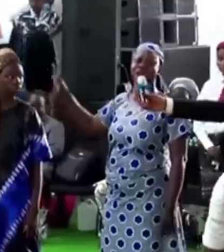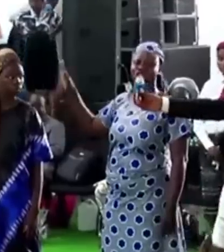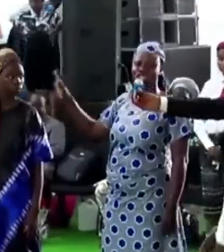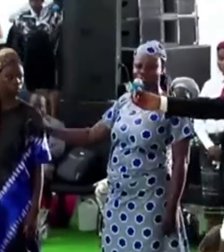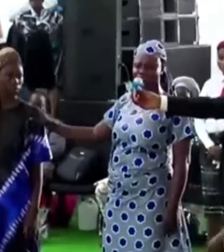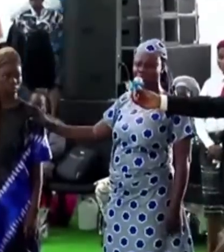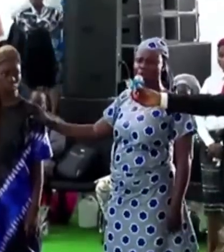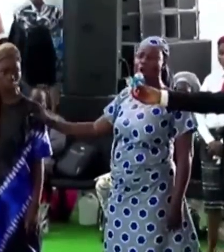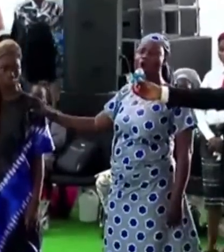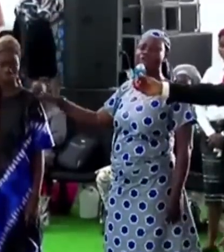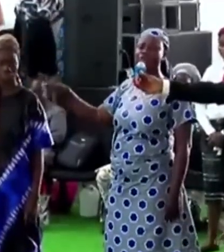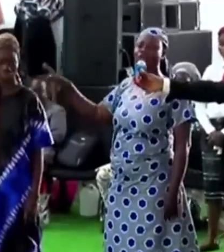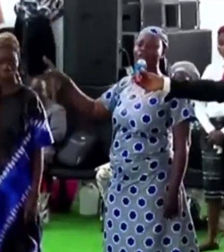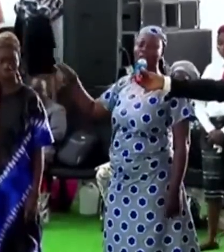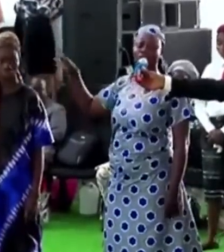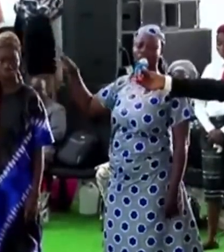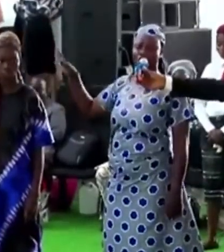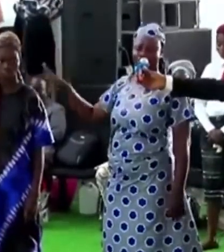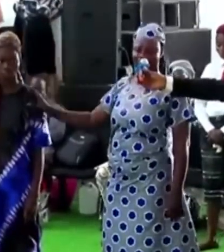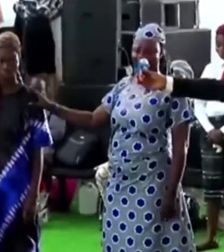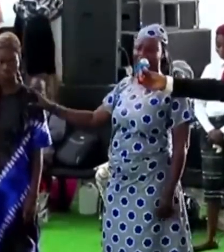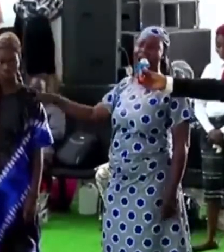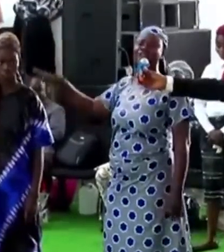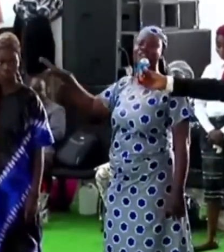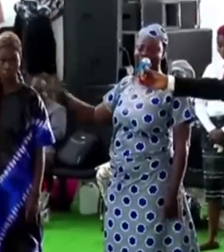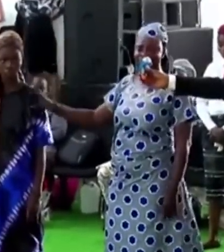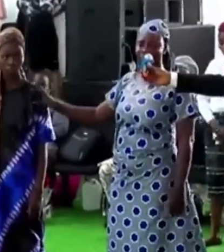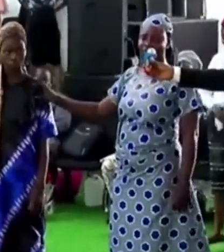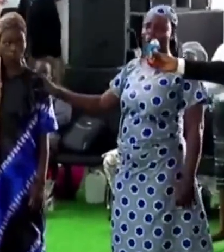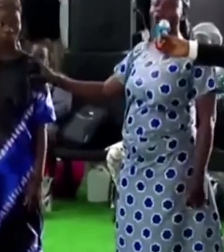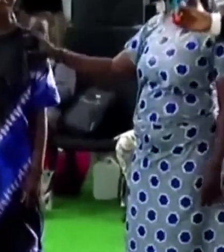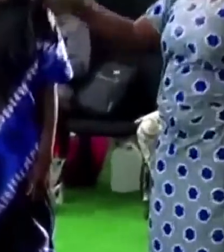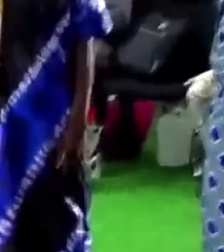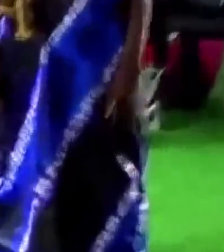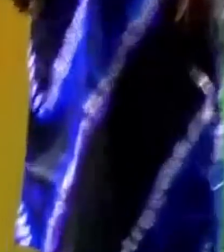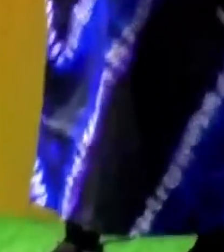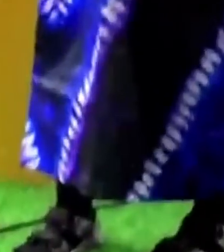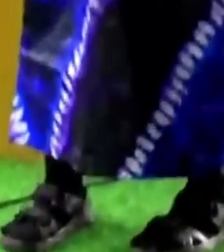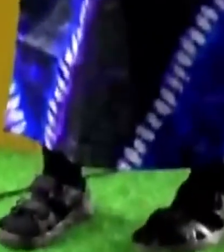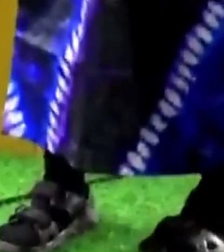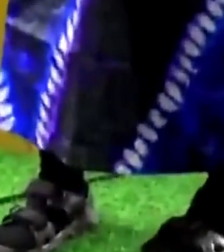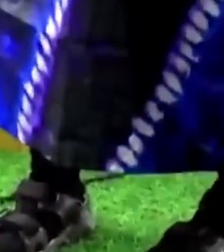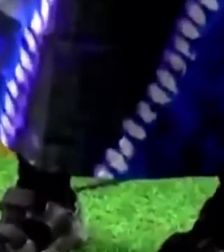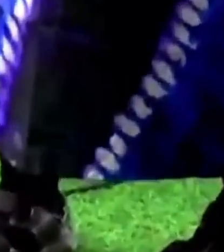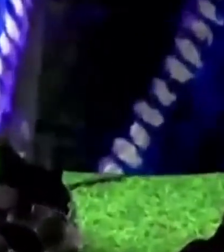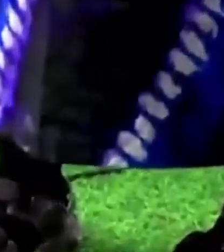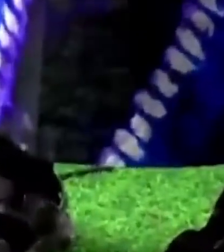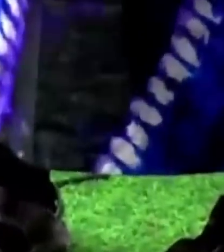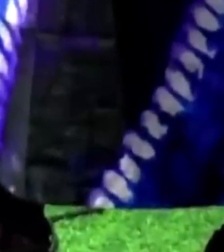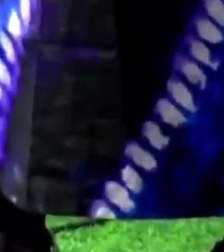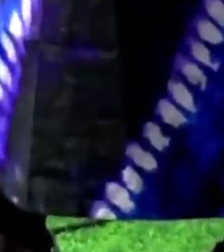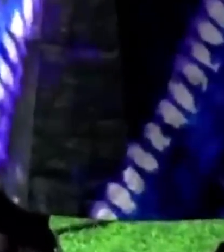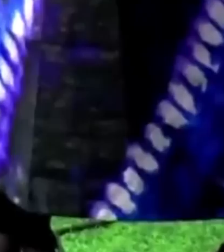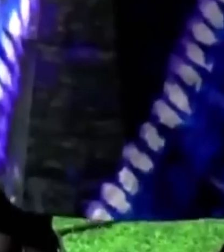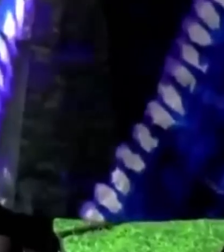oba lo se fun won o fun won fun wa lo je ofe ta fi de won fun wa ni moto ofe won fun wa ni itoju